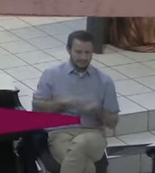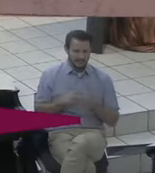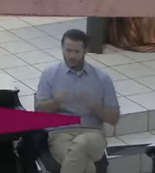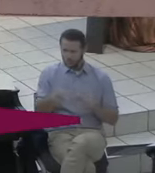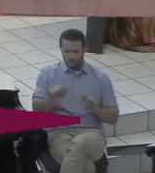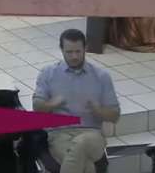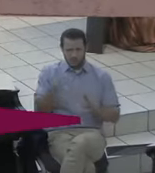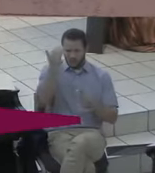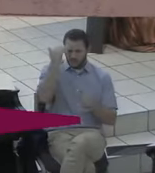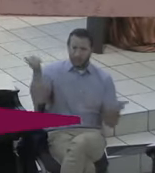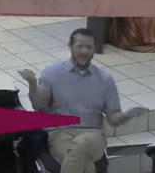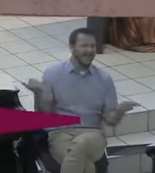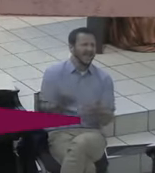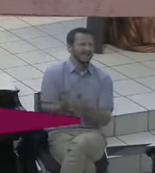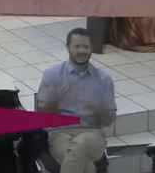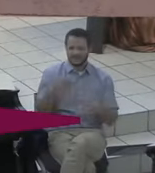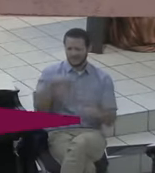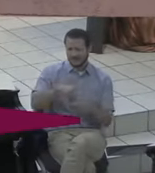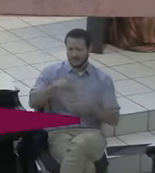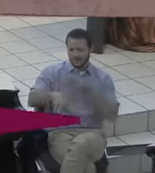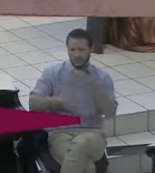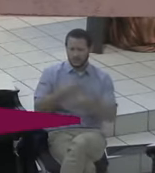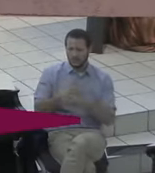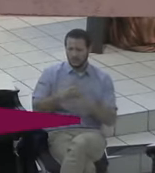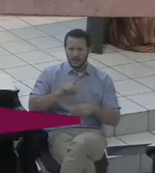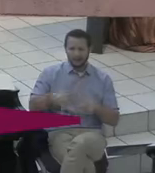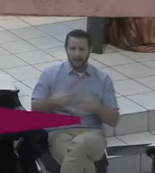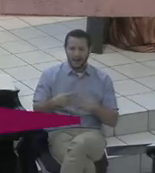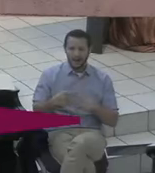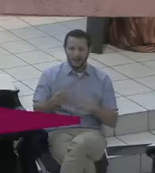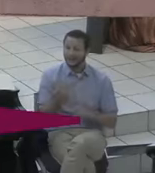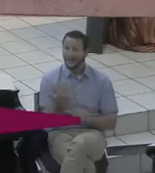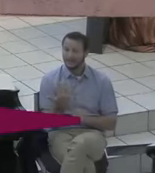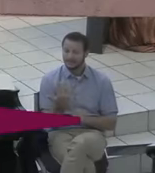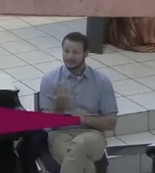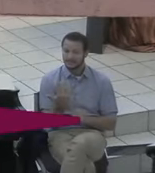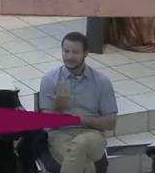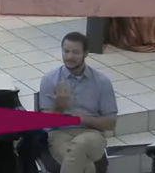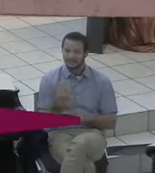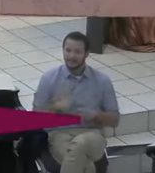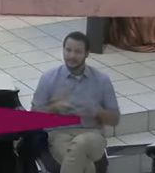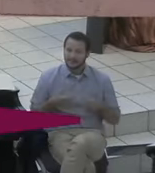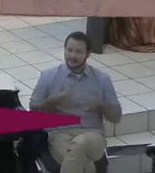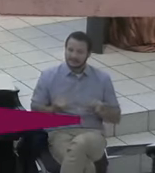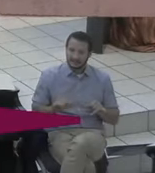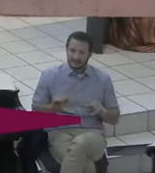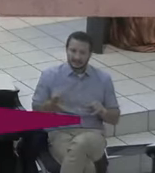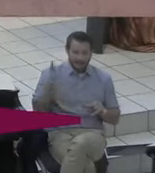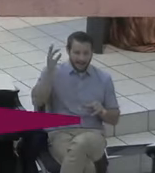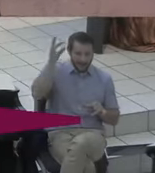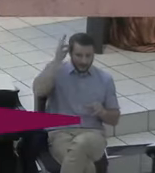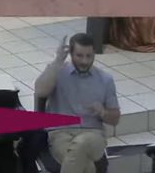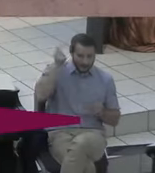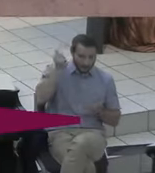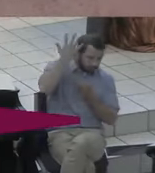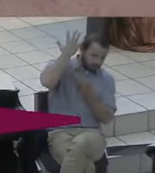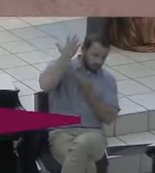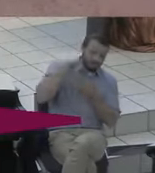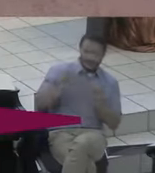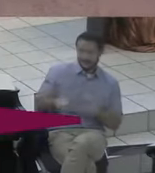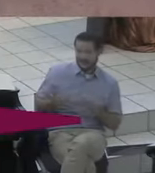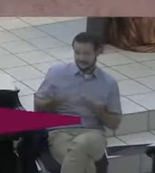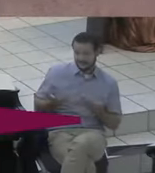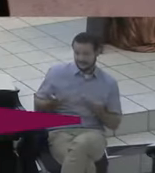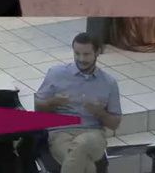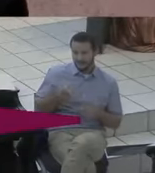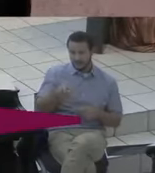know everything in the world there is to know about candles and still catch your hair on fire. And